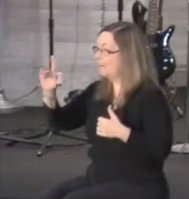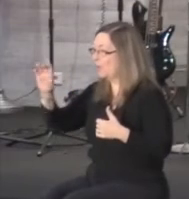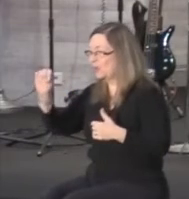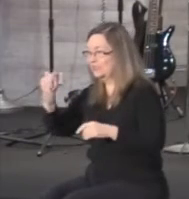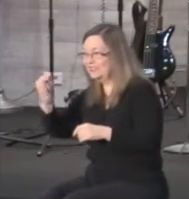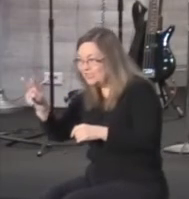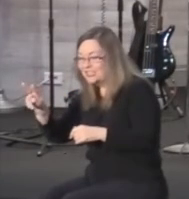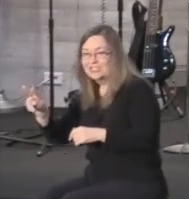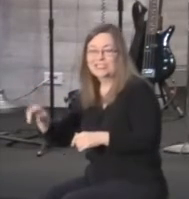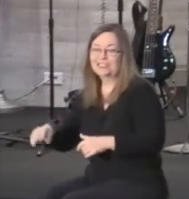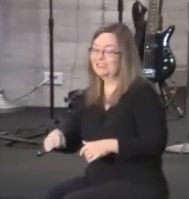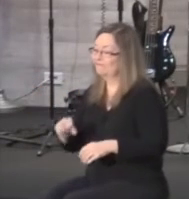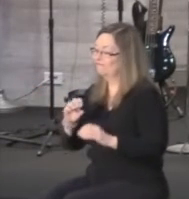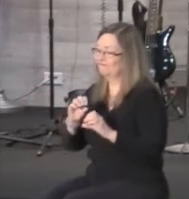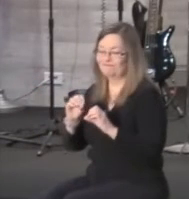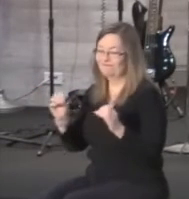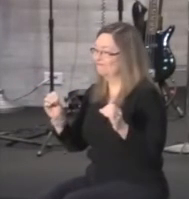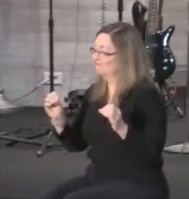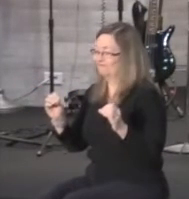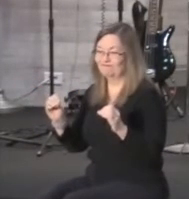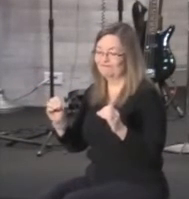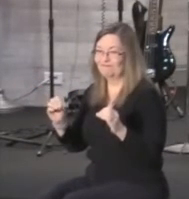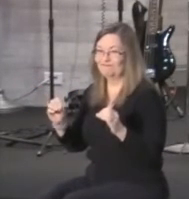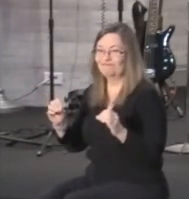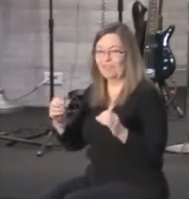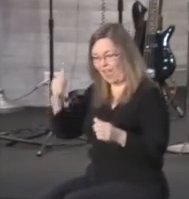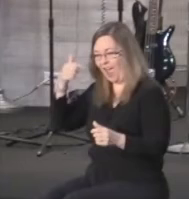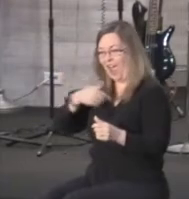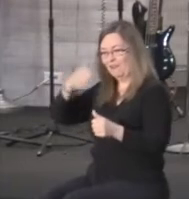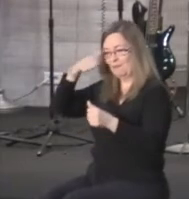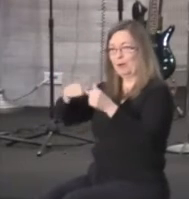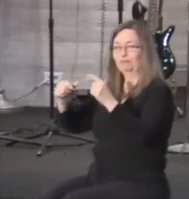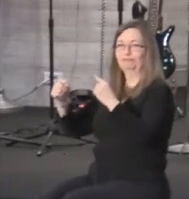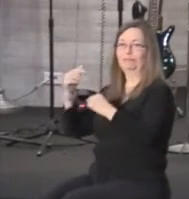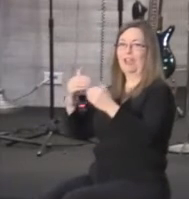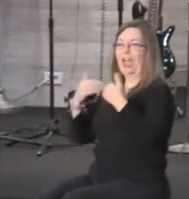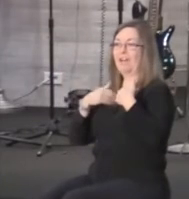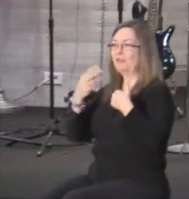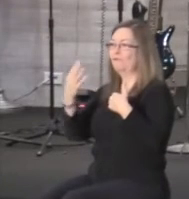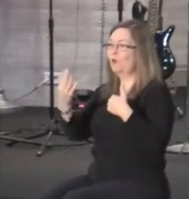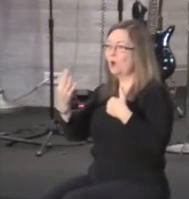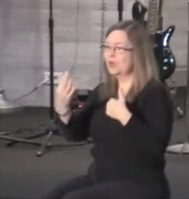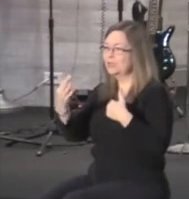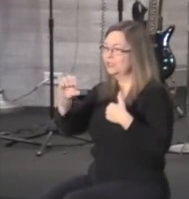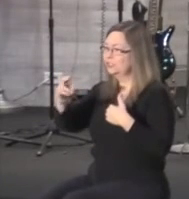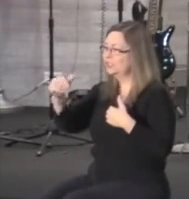you're wondering. None of those things came with it. And I can remember back having four channels, maybe